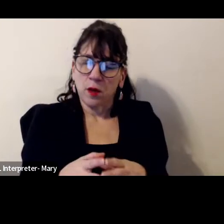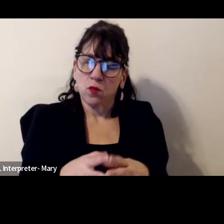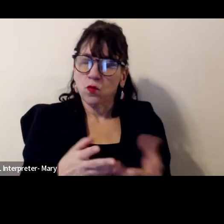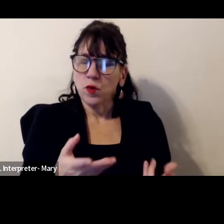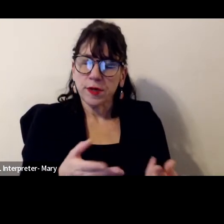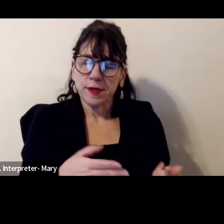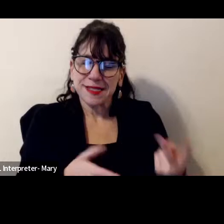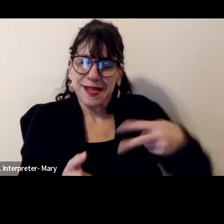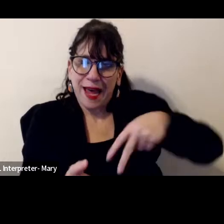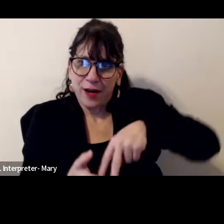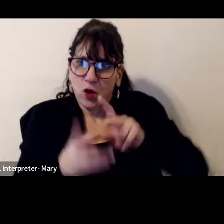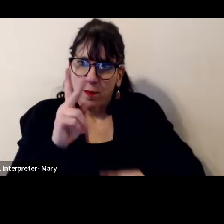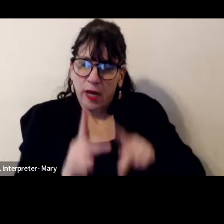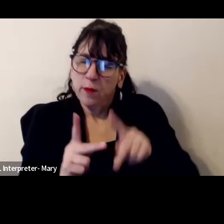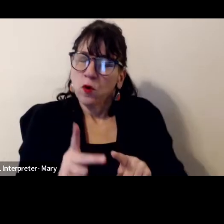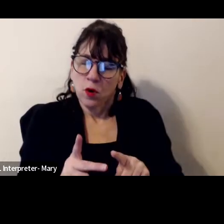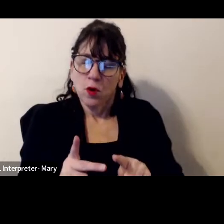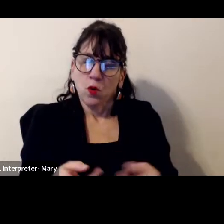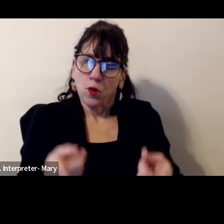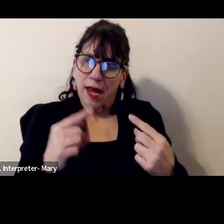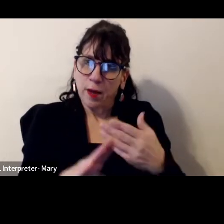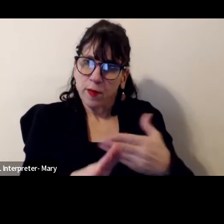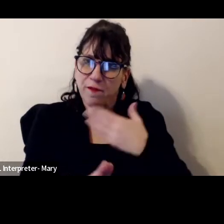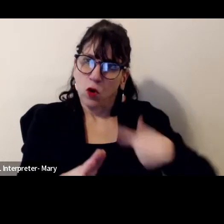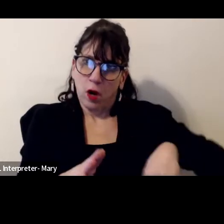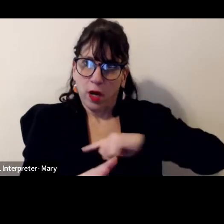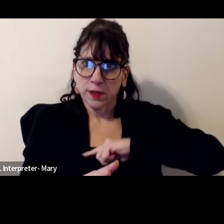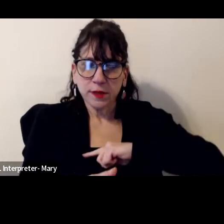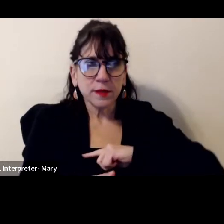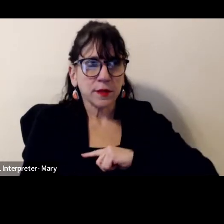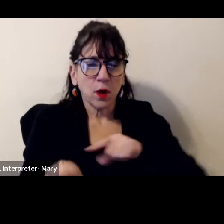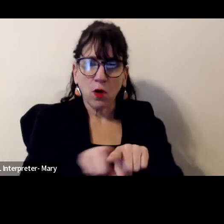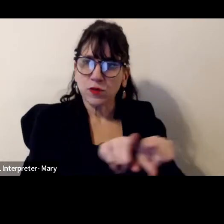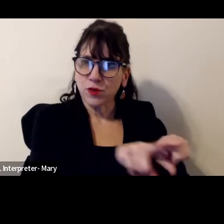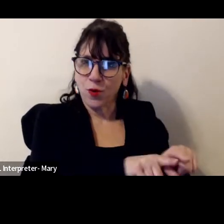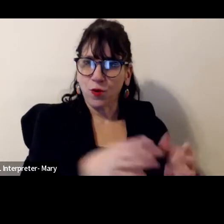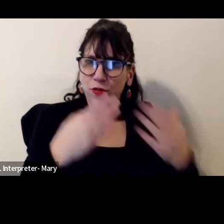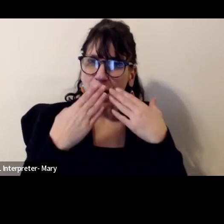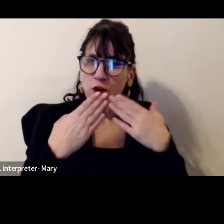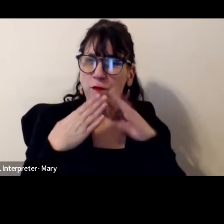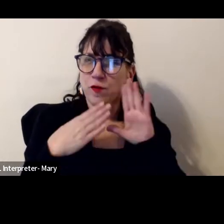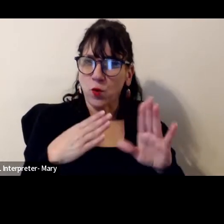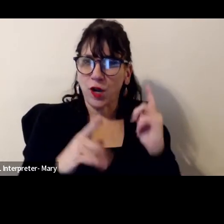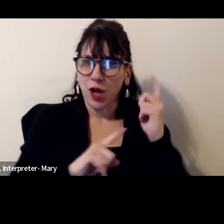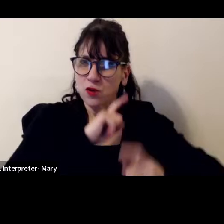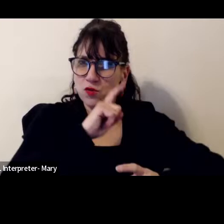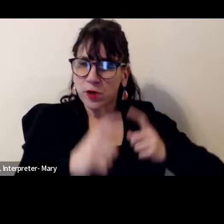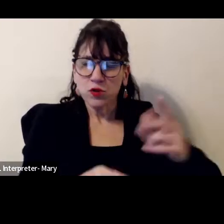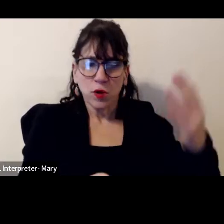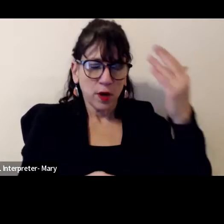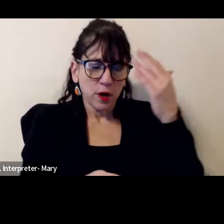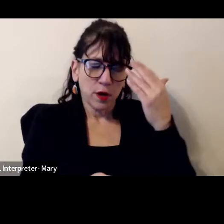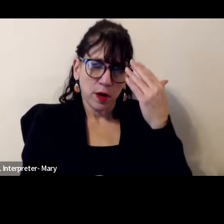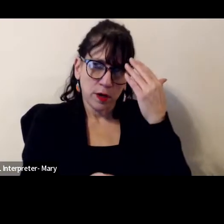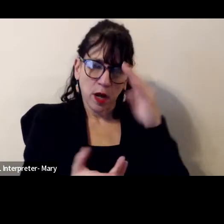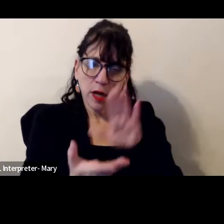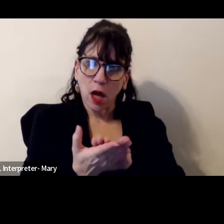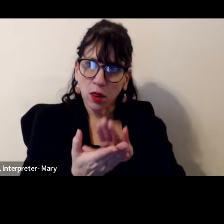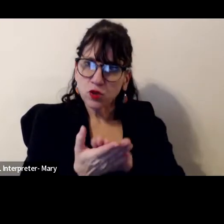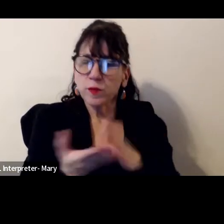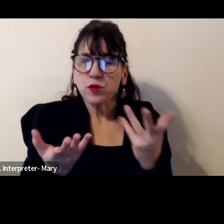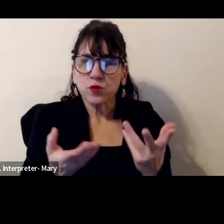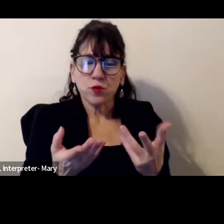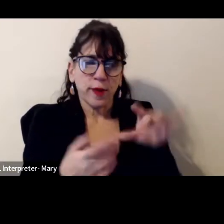of those who came before us as well. So thank you for all your contributions and your acknowledgement to the